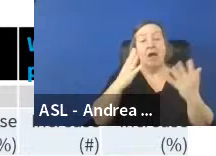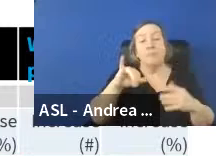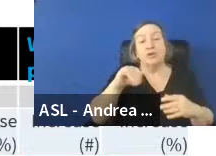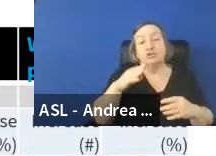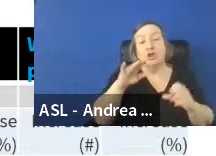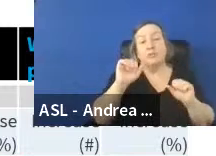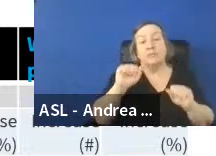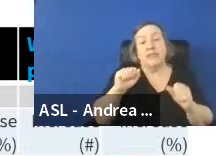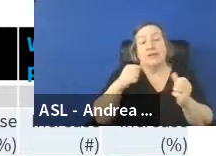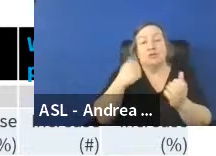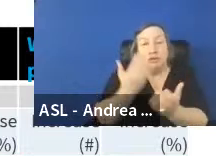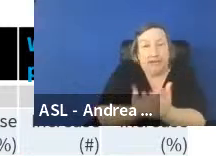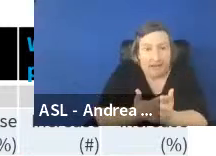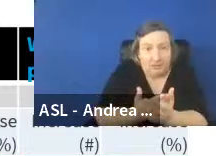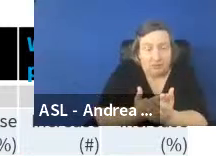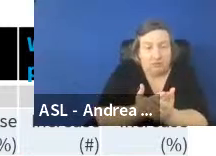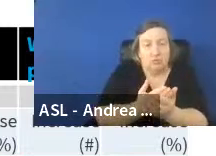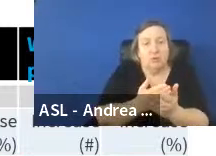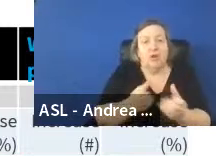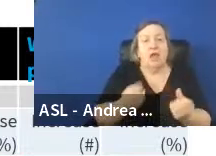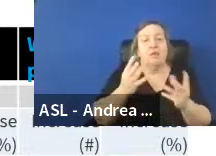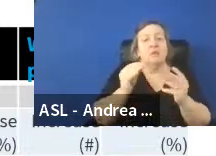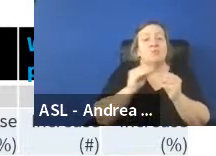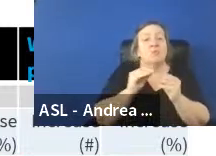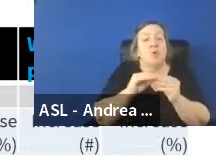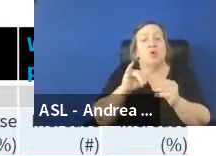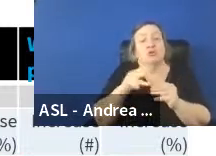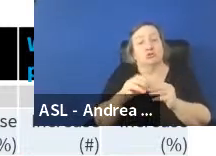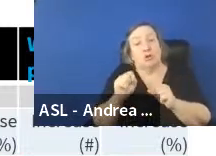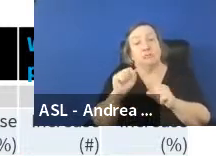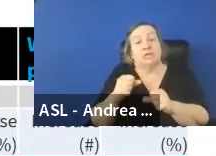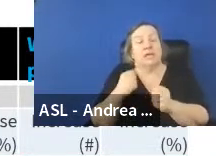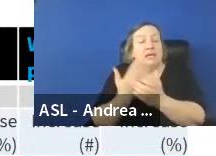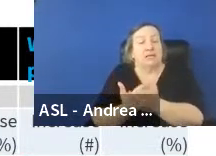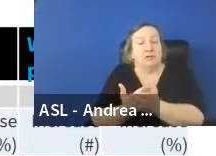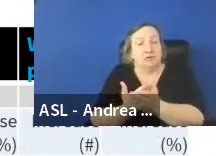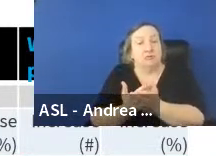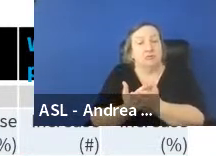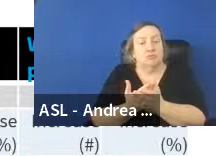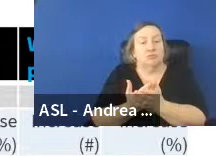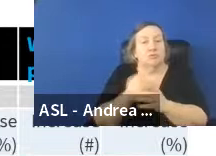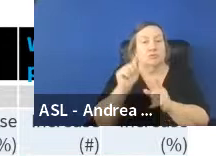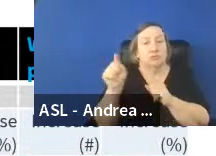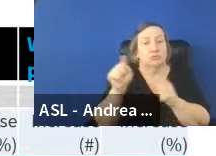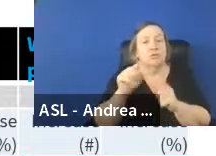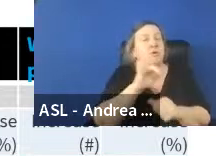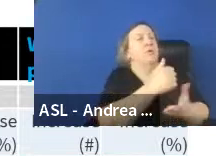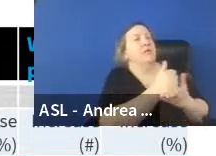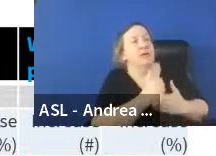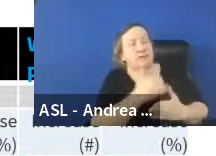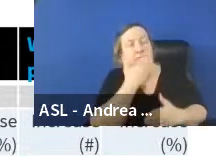they can reach and how many more jobs by the different transit options. Thank you. That's helpful.